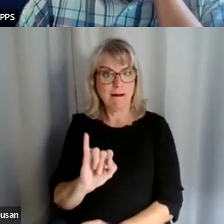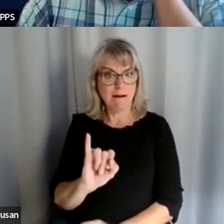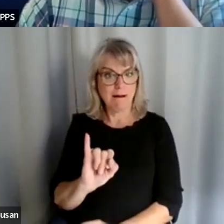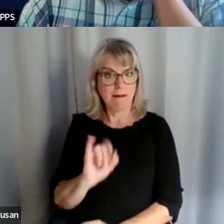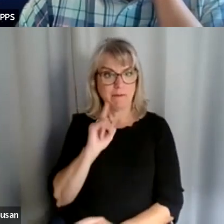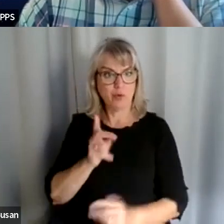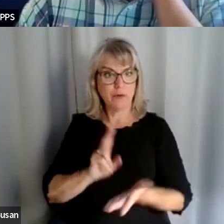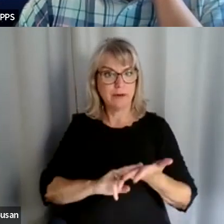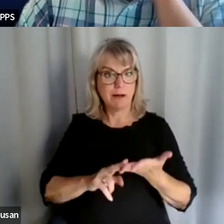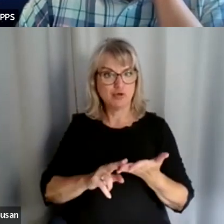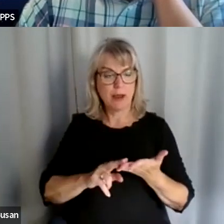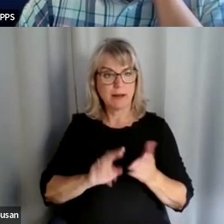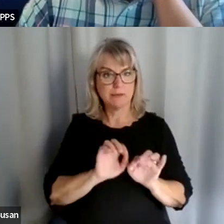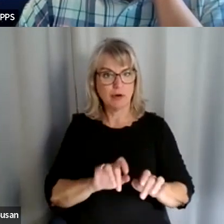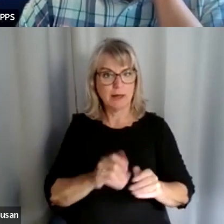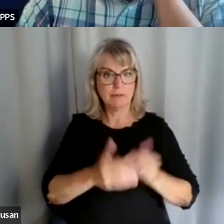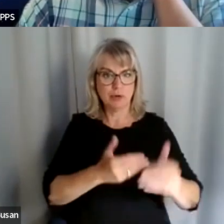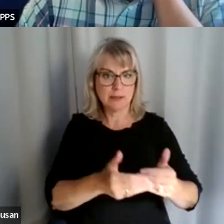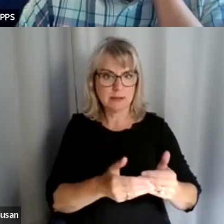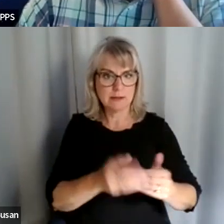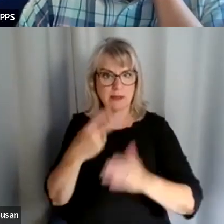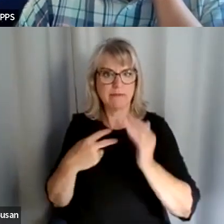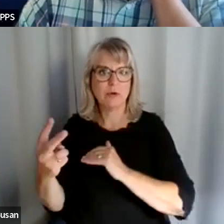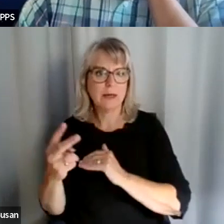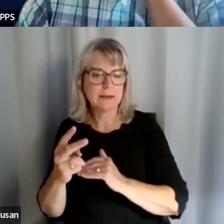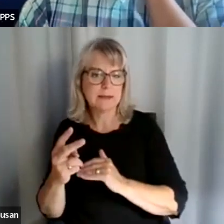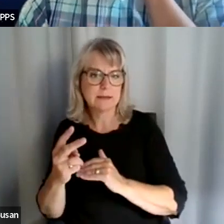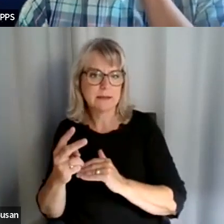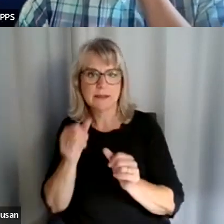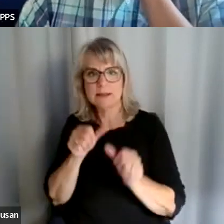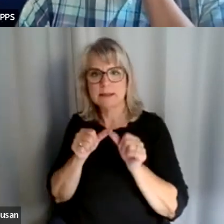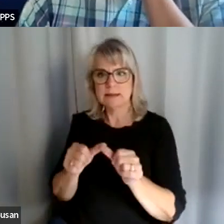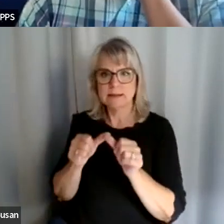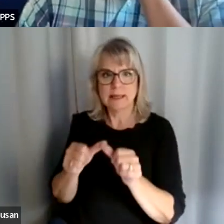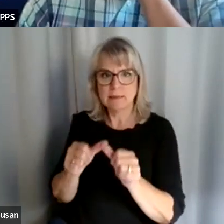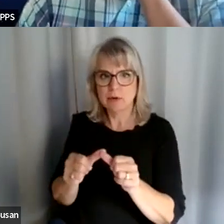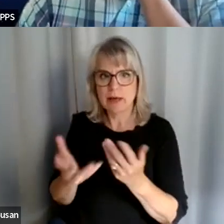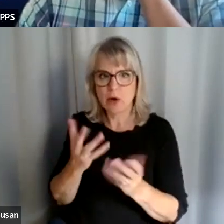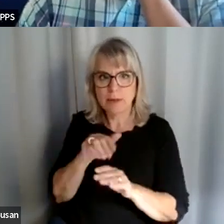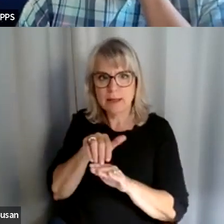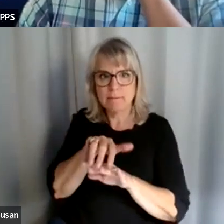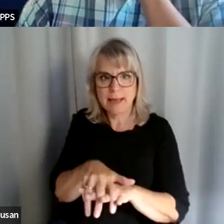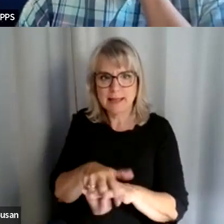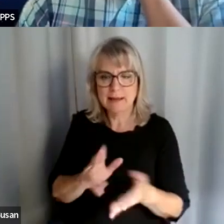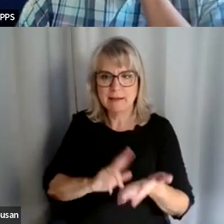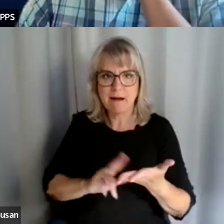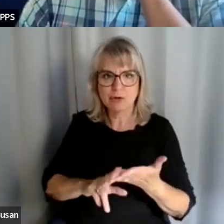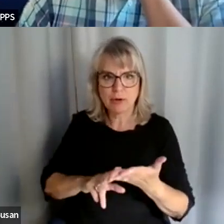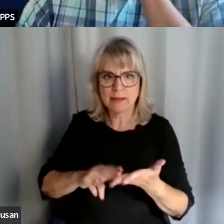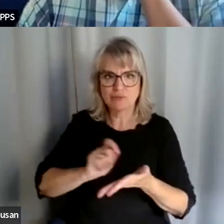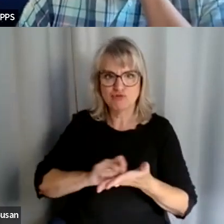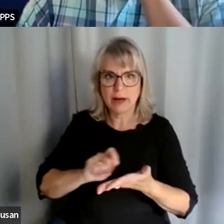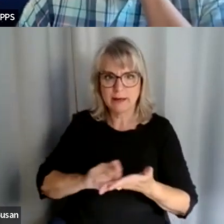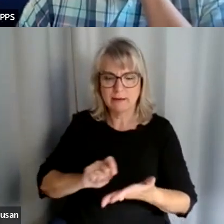writing process and is forecasting how sustainability might be embedded in contract writing. He